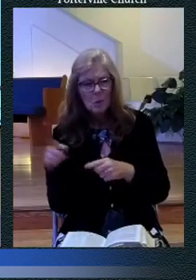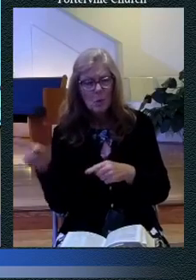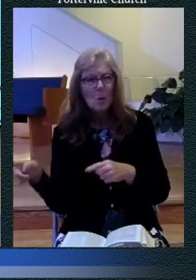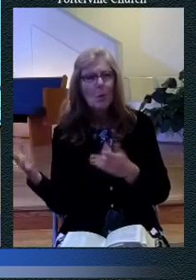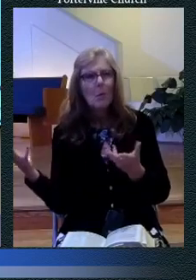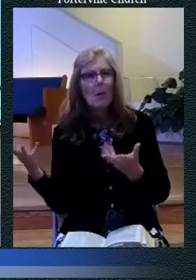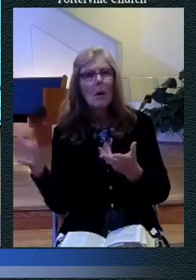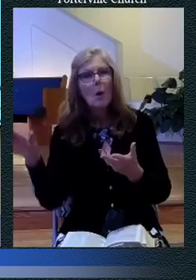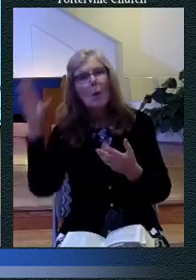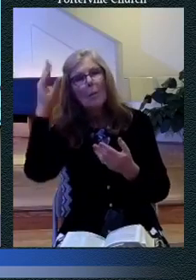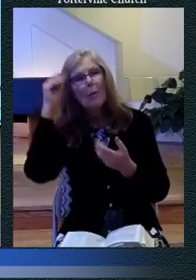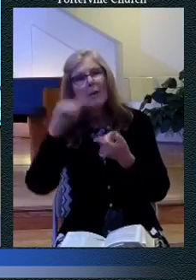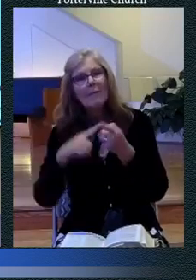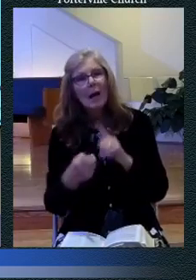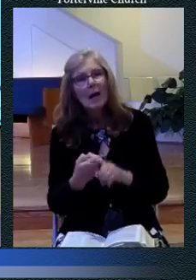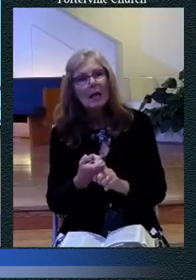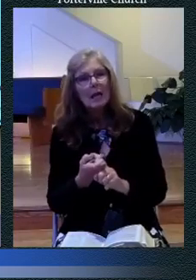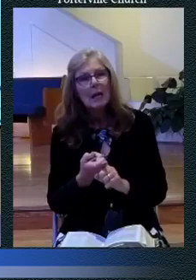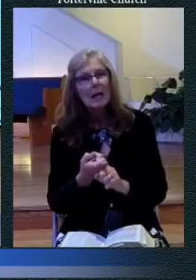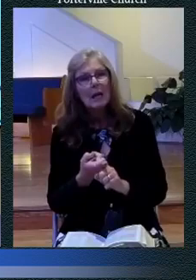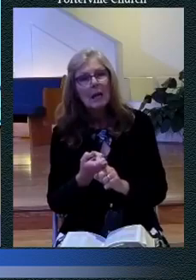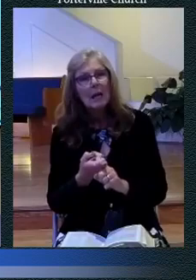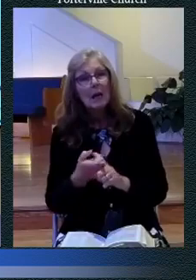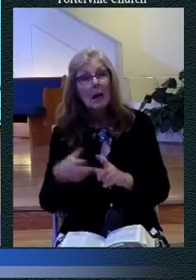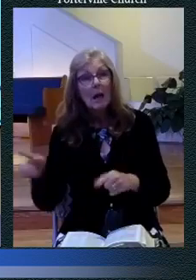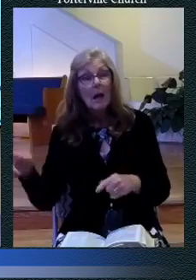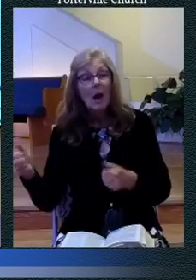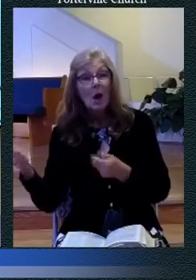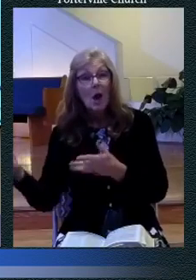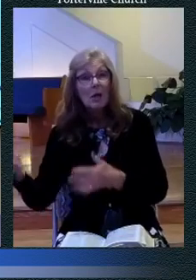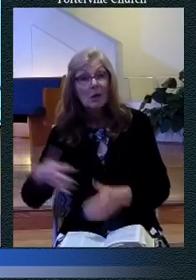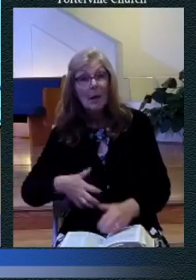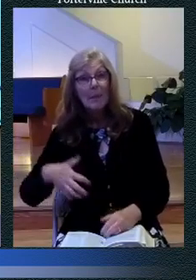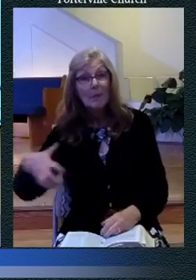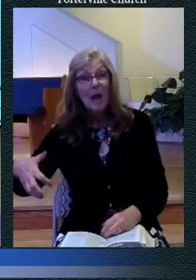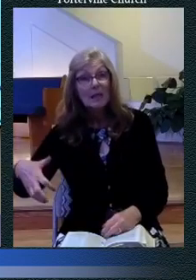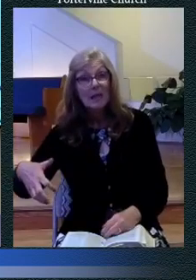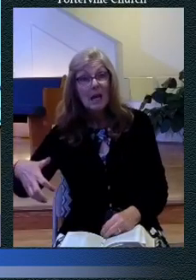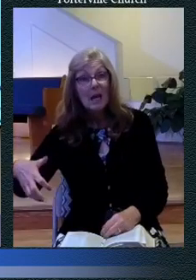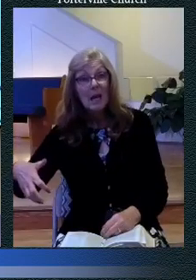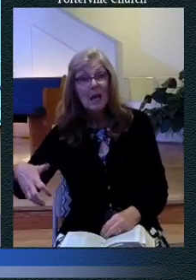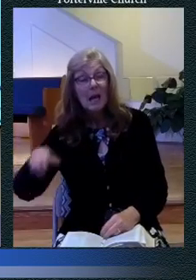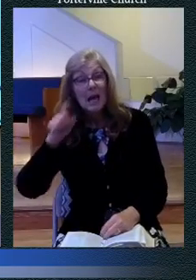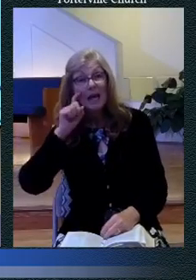her boyfriend got her pregnant. Out of wedlock.